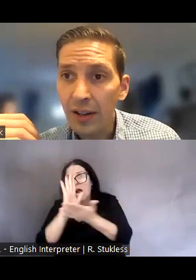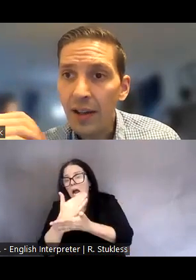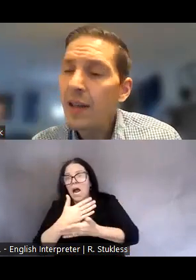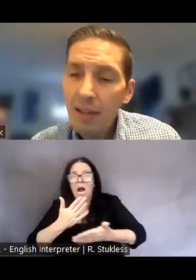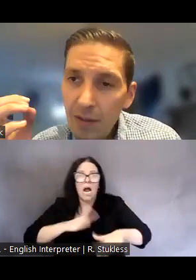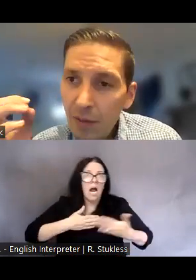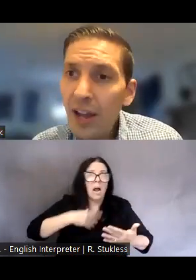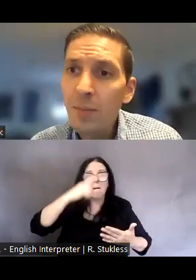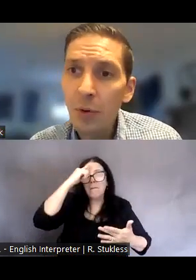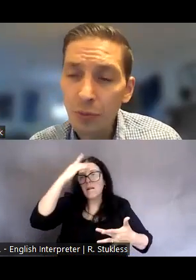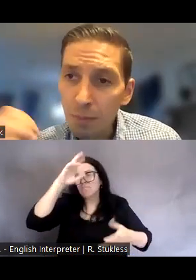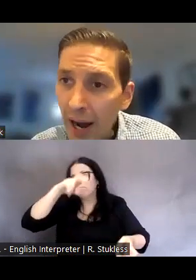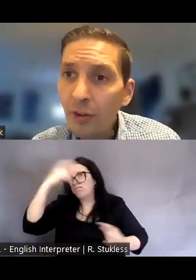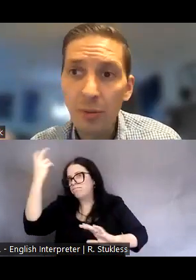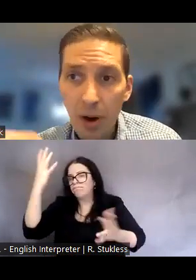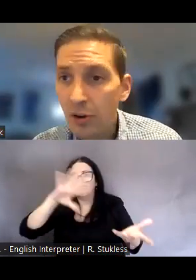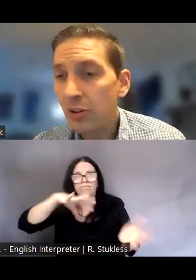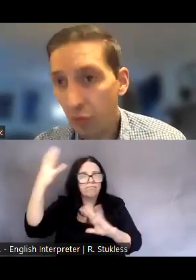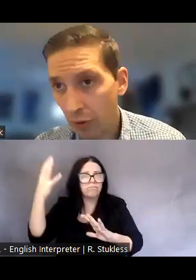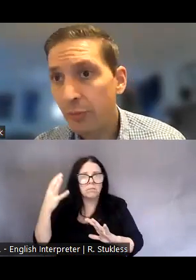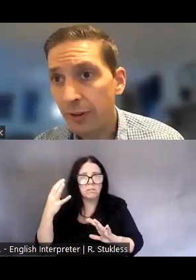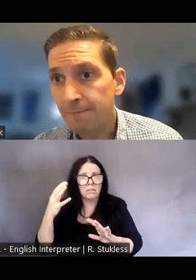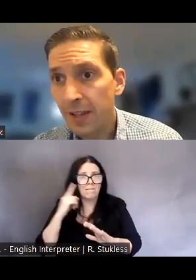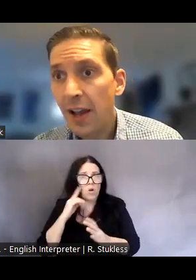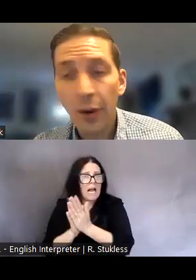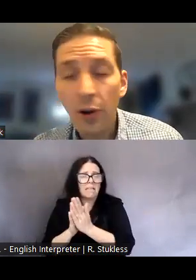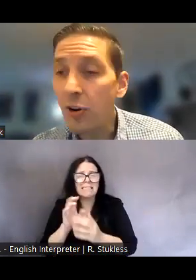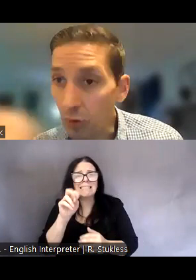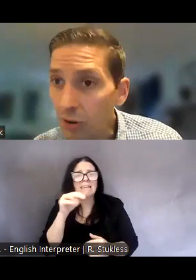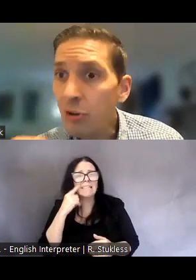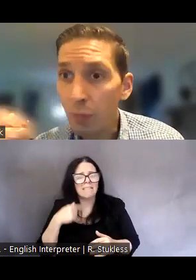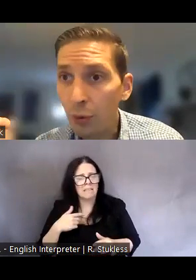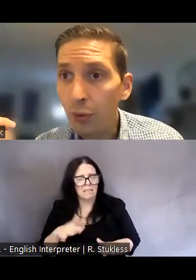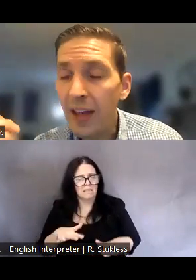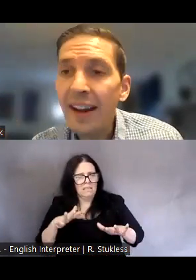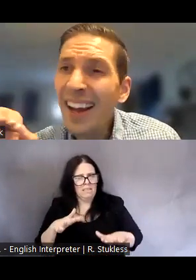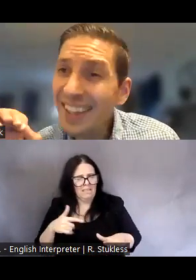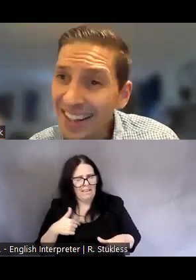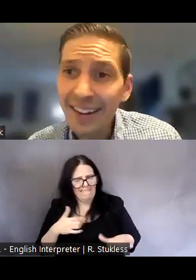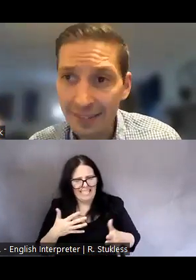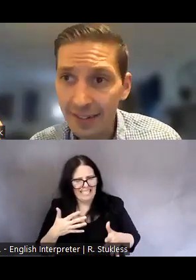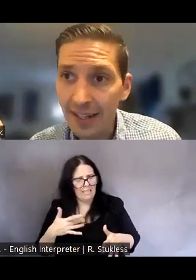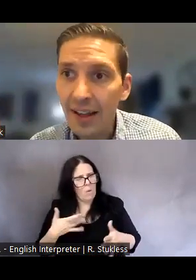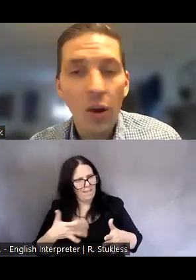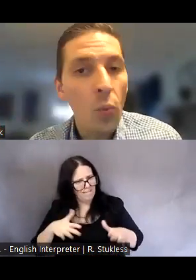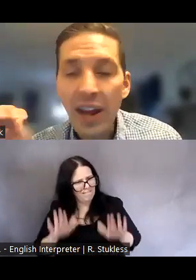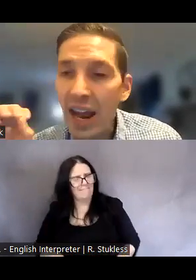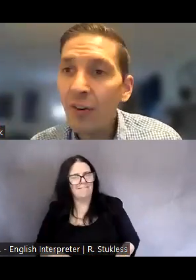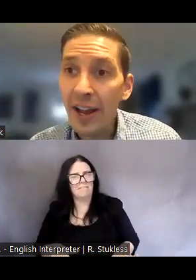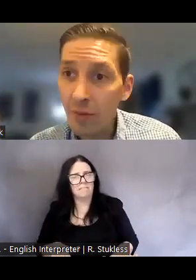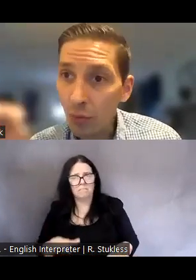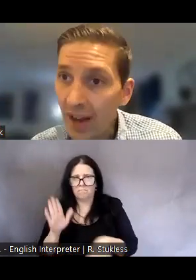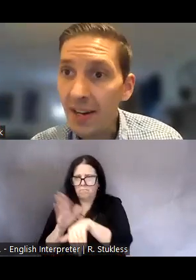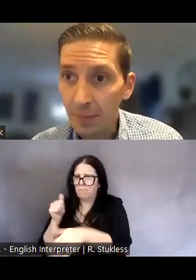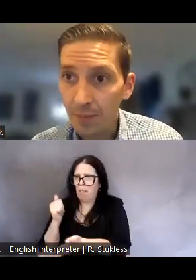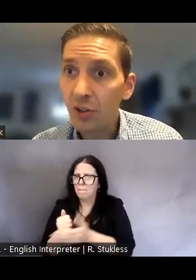care. Even if I had the most mild to moderate disruption and I wanted to do something to improve that, I can.